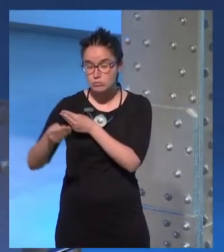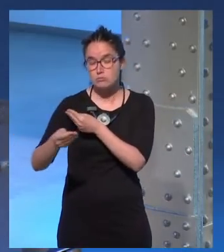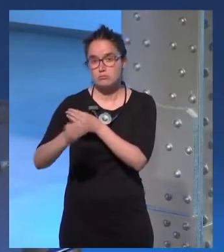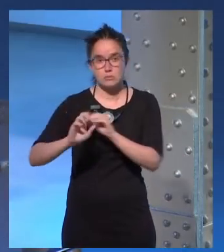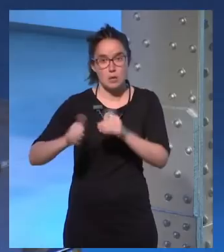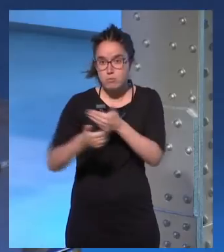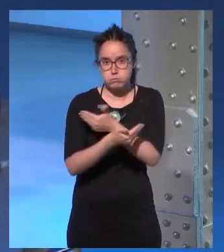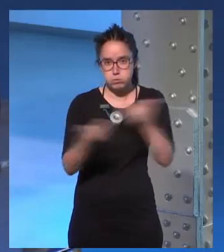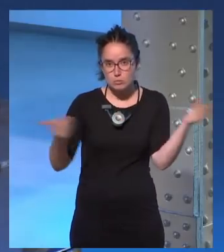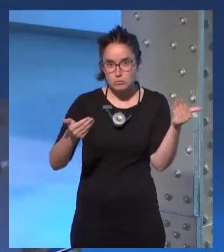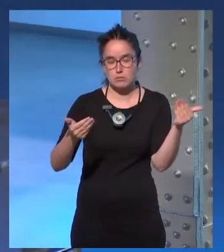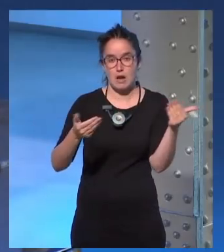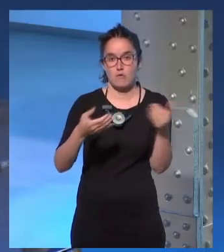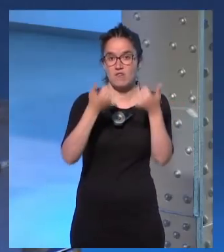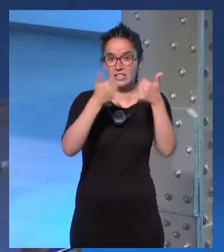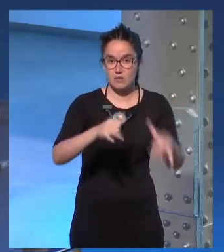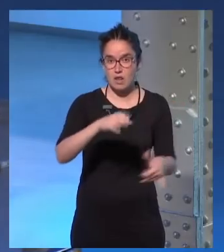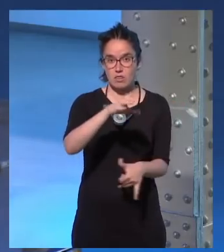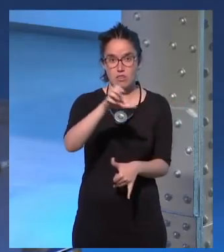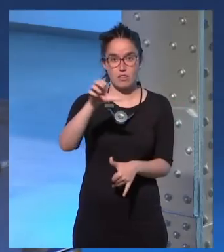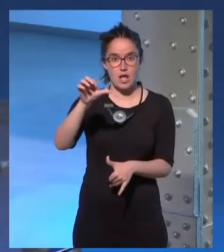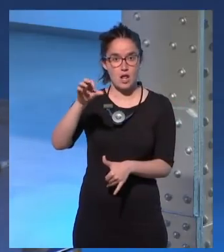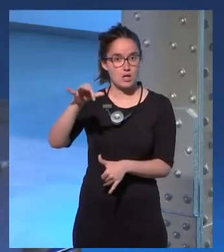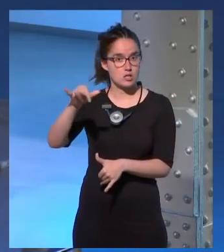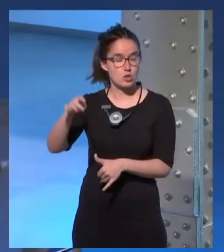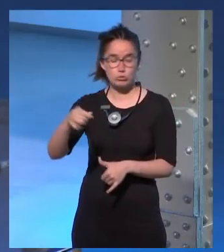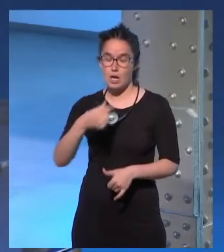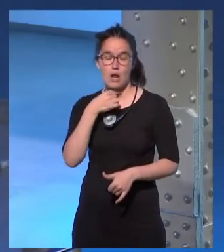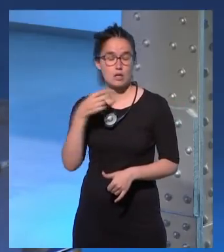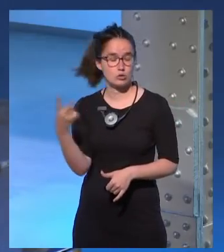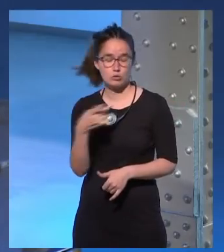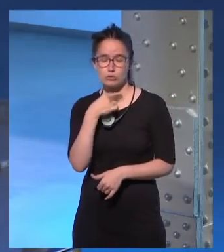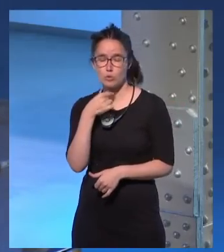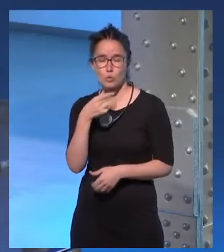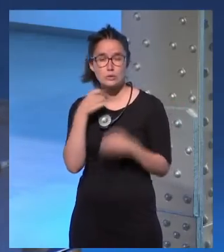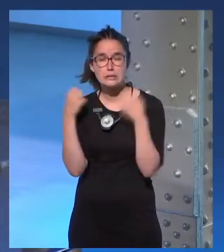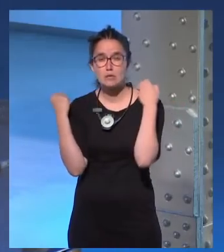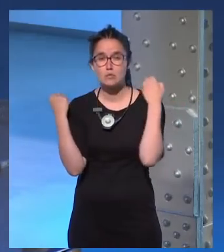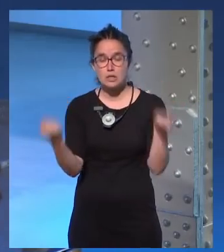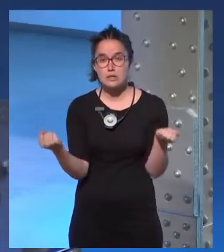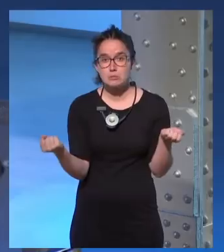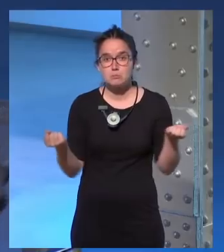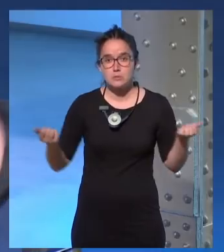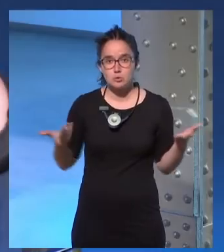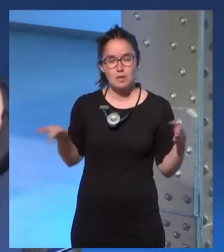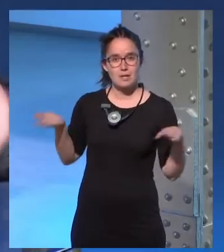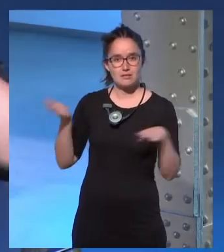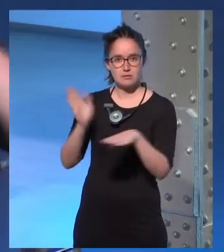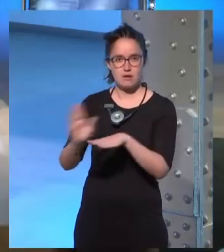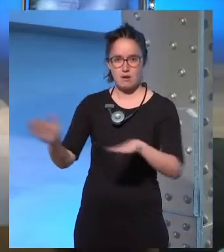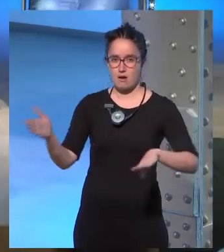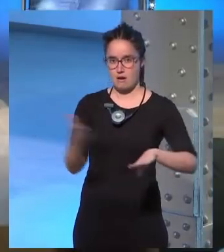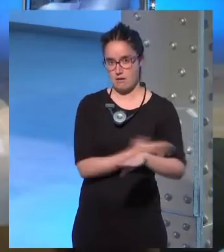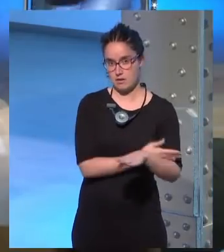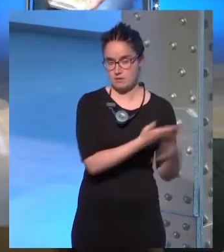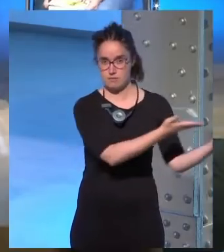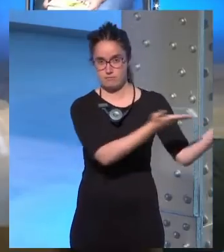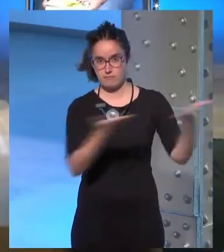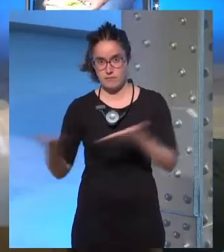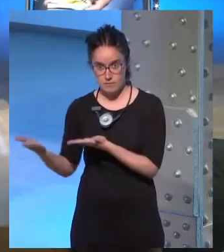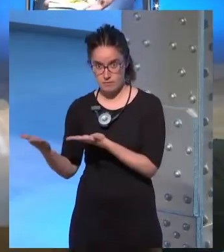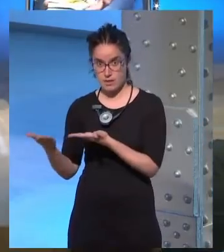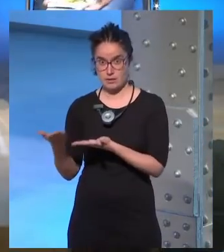and we want to inaugurate the Celsius Festival that Gabriella and I love. And